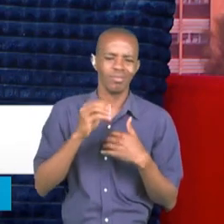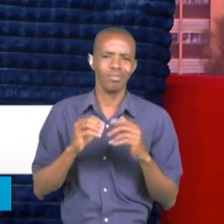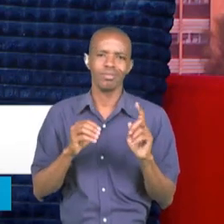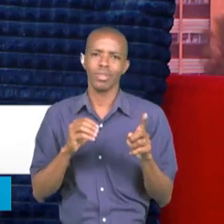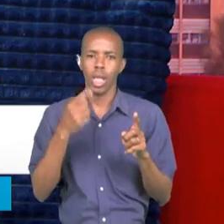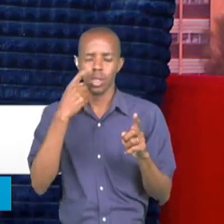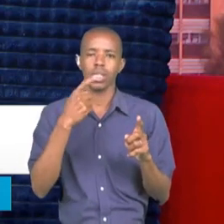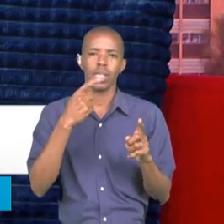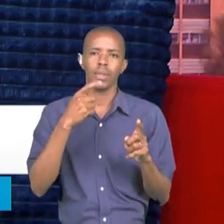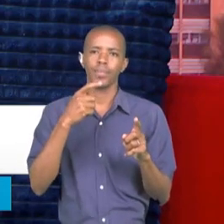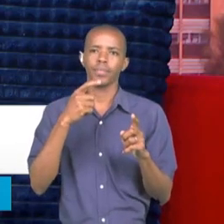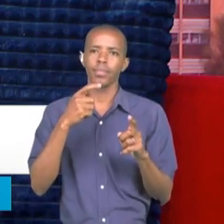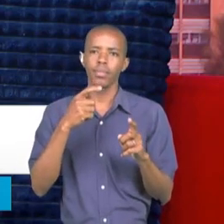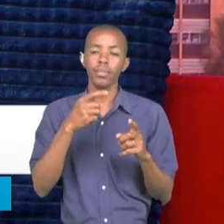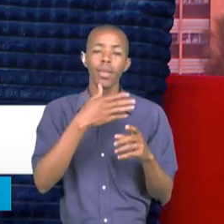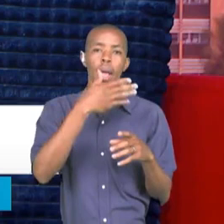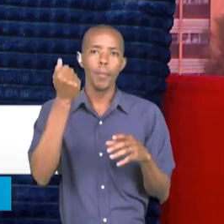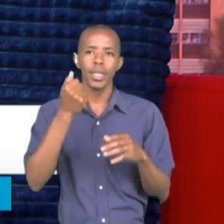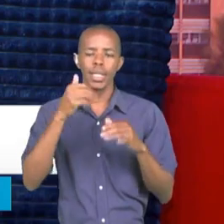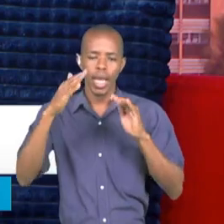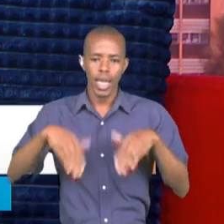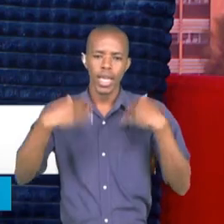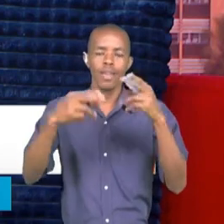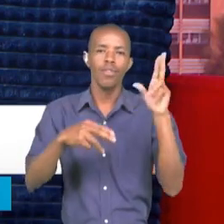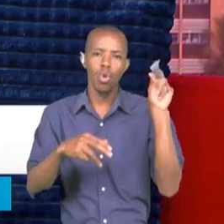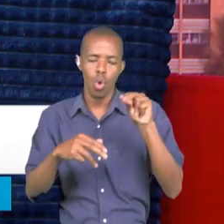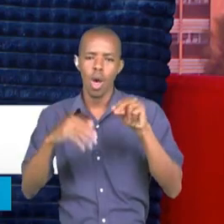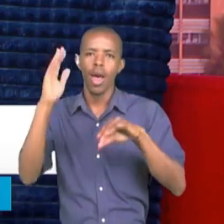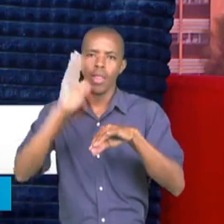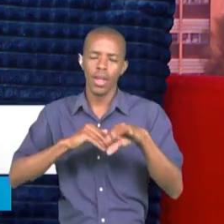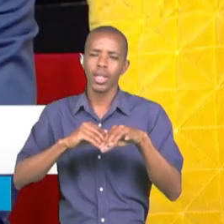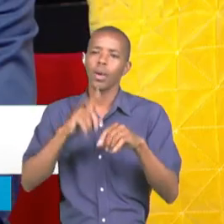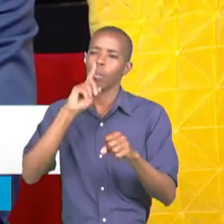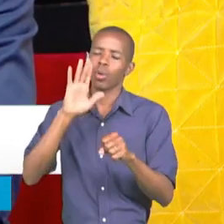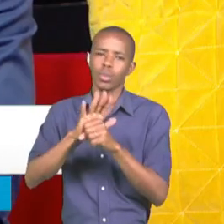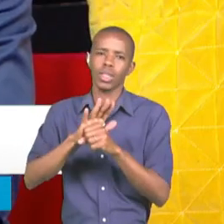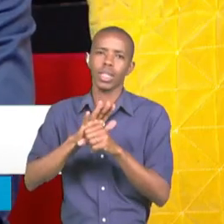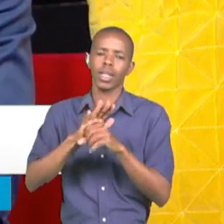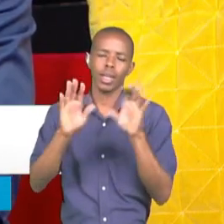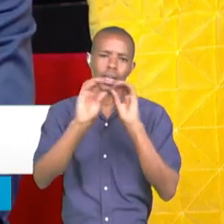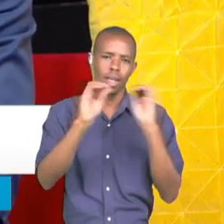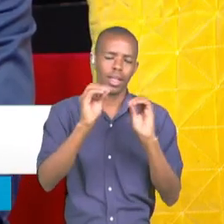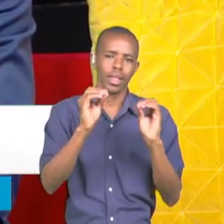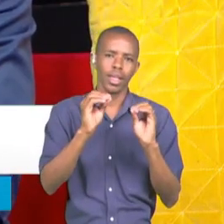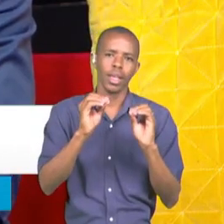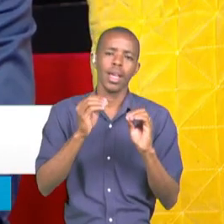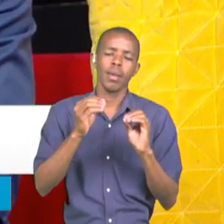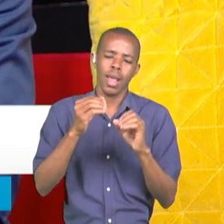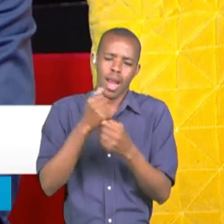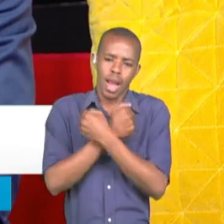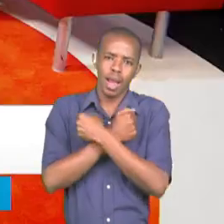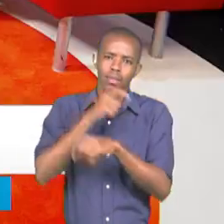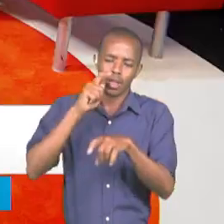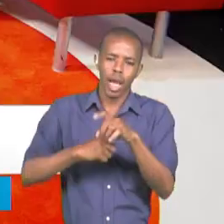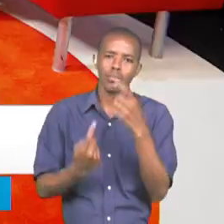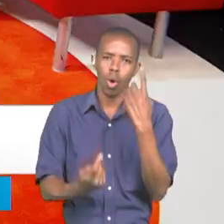Yeah. Inabidi tu, I'd rather give you a no than give you give food that is not fresh. Yeah, so napenda tu when I cook, yote imeenda